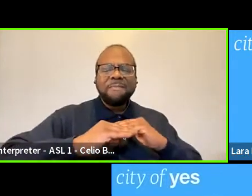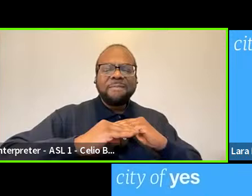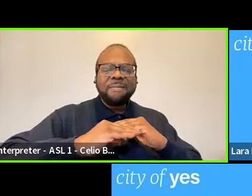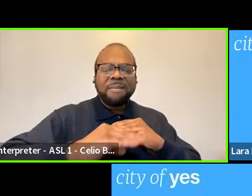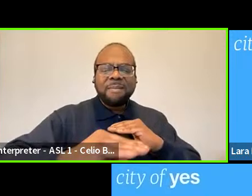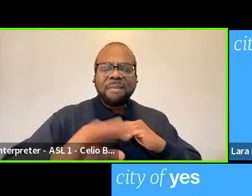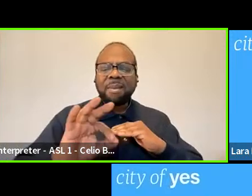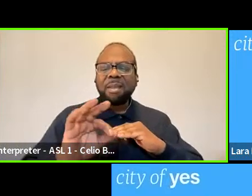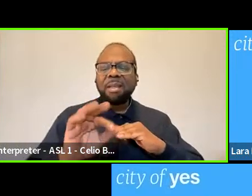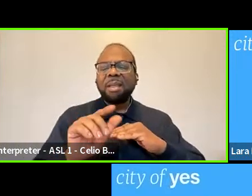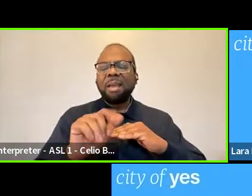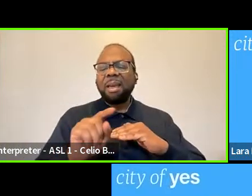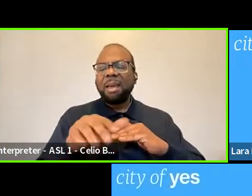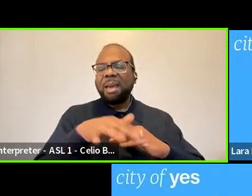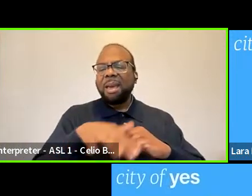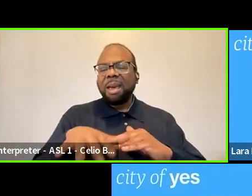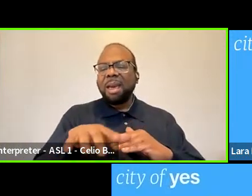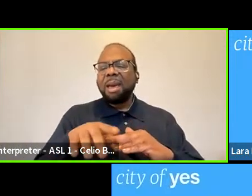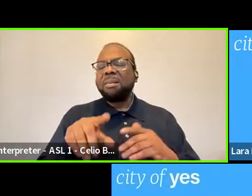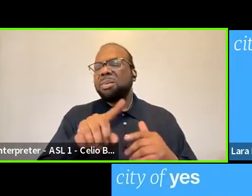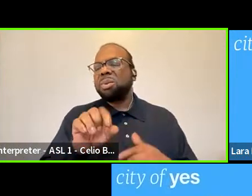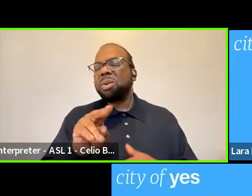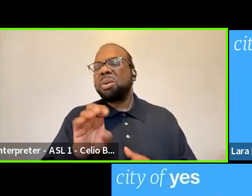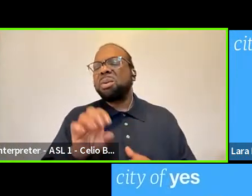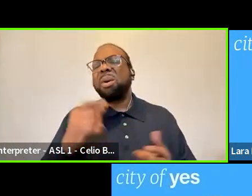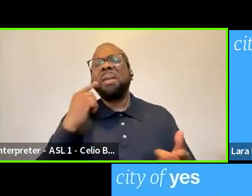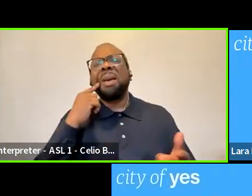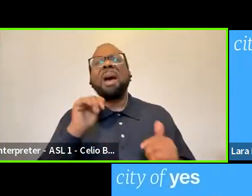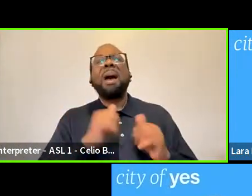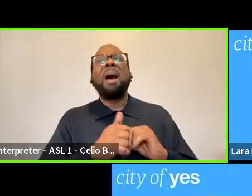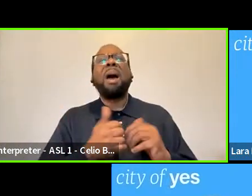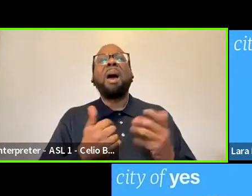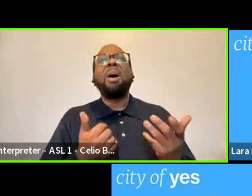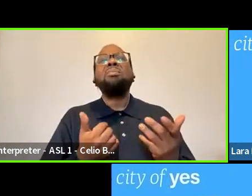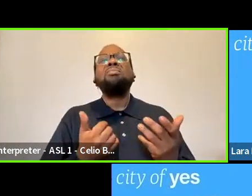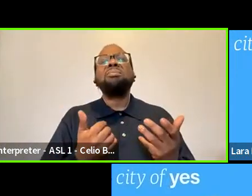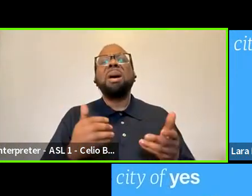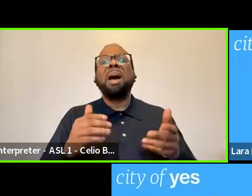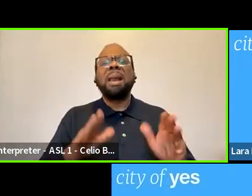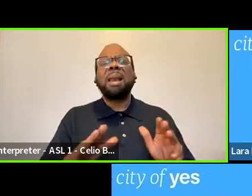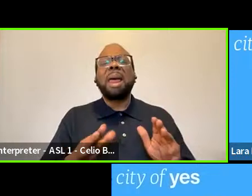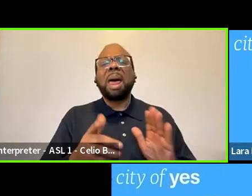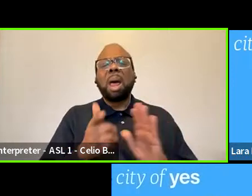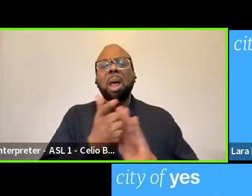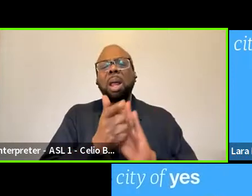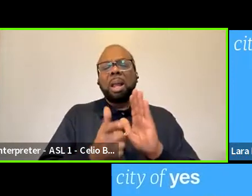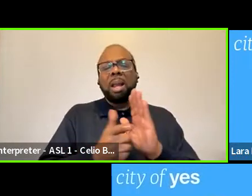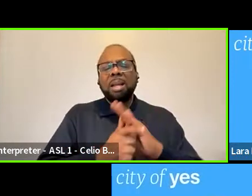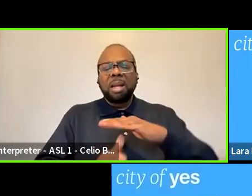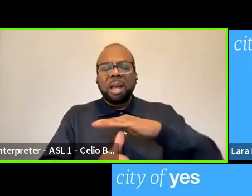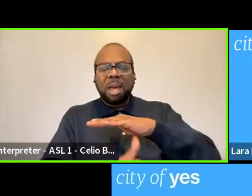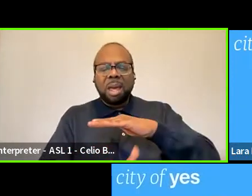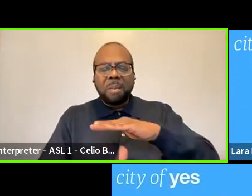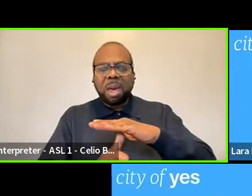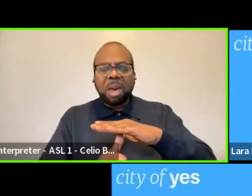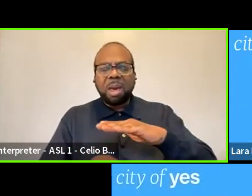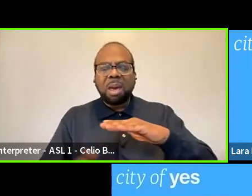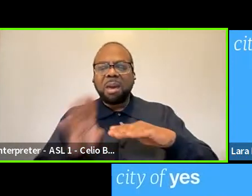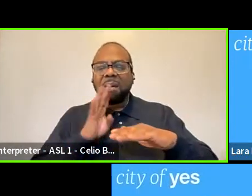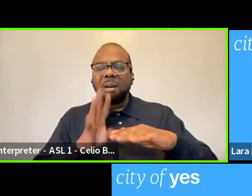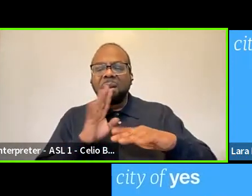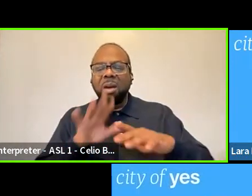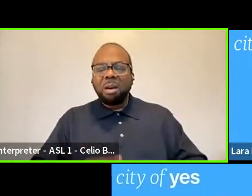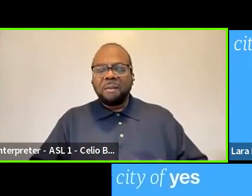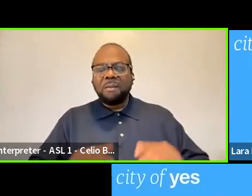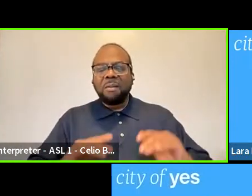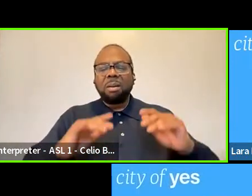You mentioned about how this question is asking how can you allow legalizing basements of flood prone areas. We discussed this already